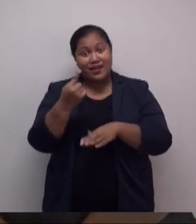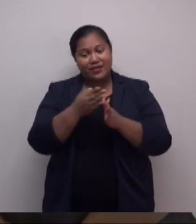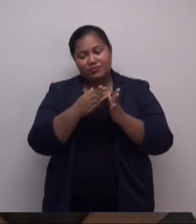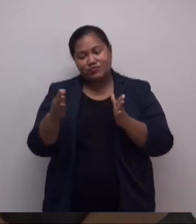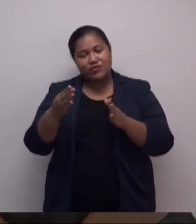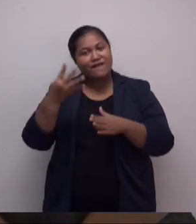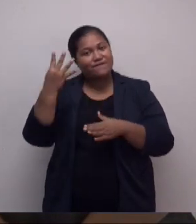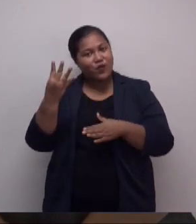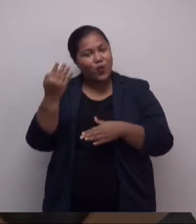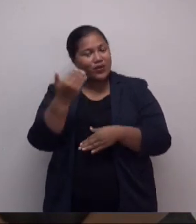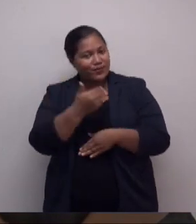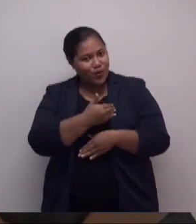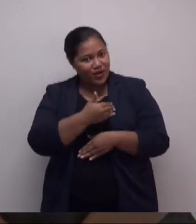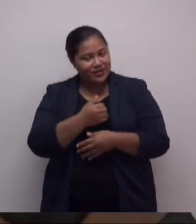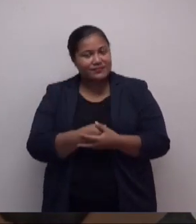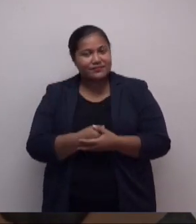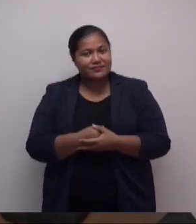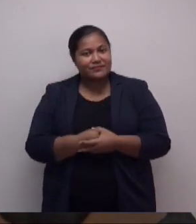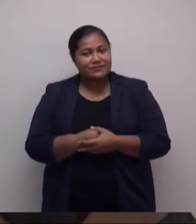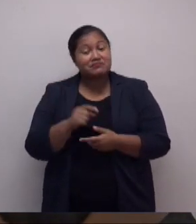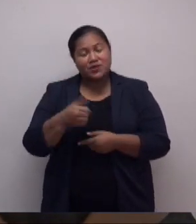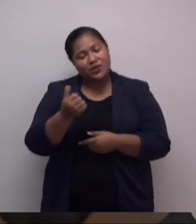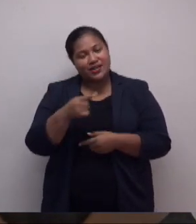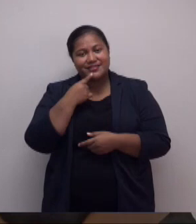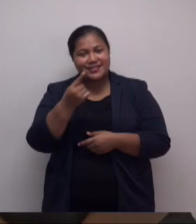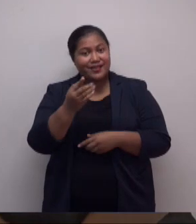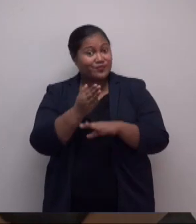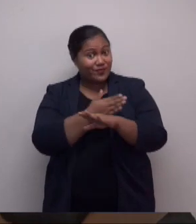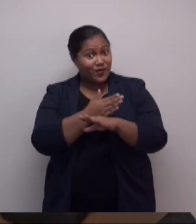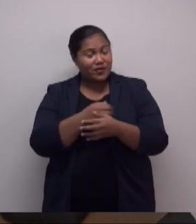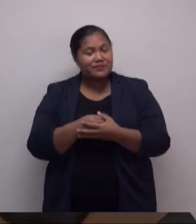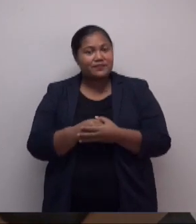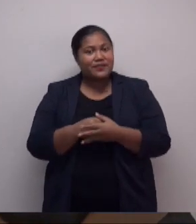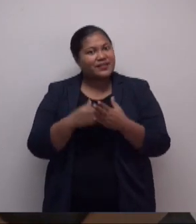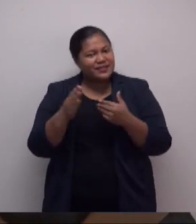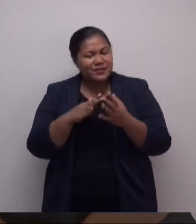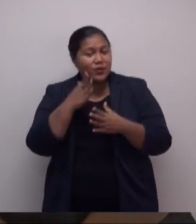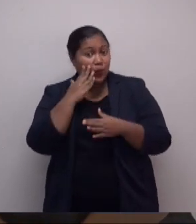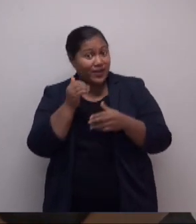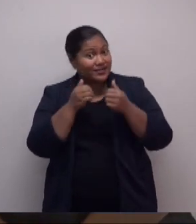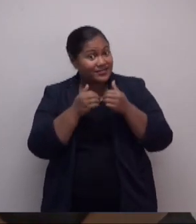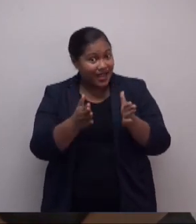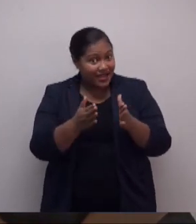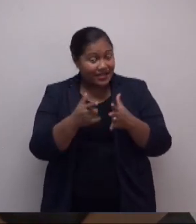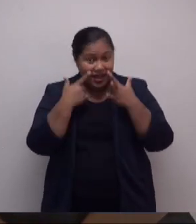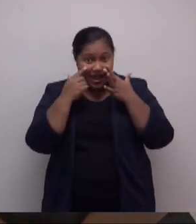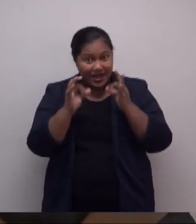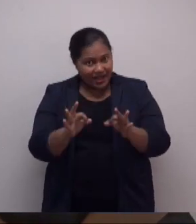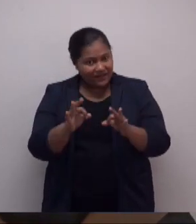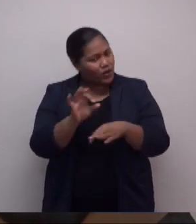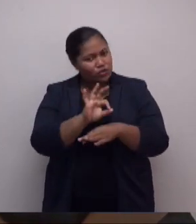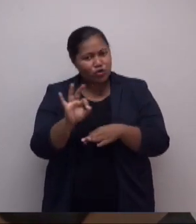4 a.m. I've said this before, no matter when it starts, a curfew is not